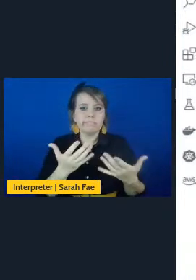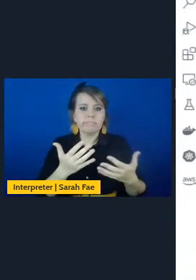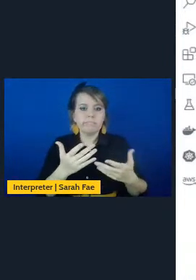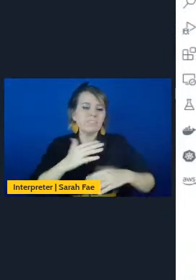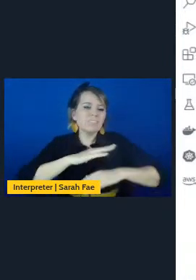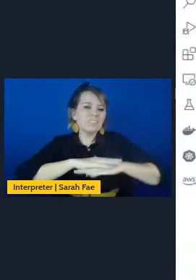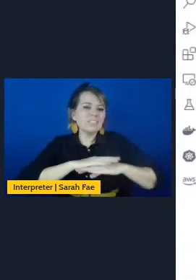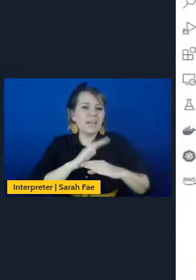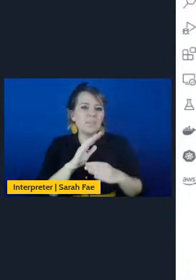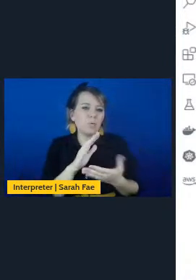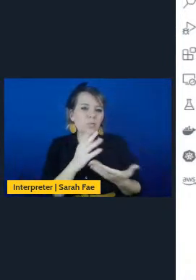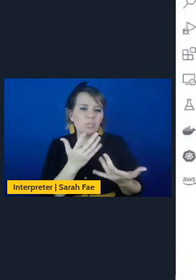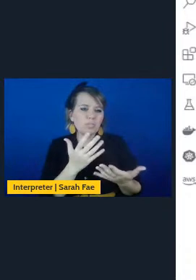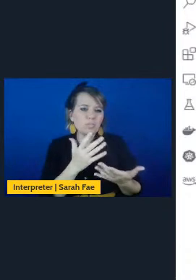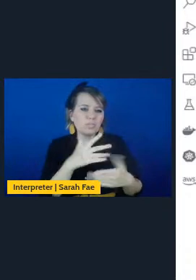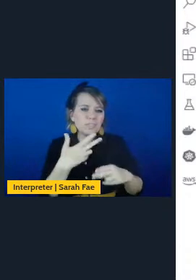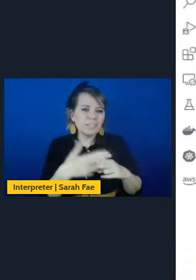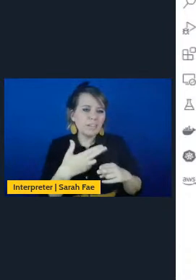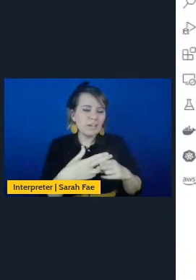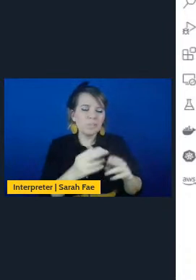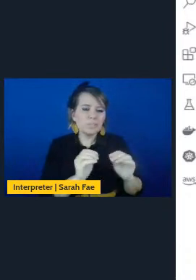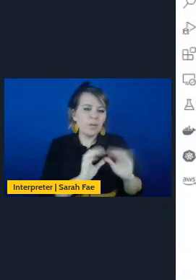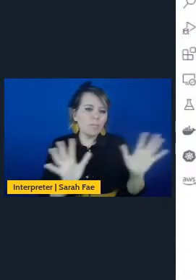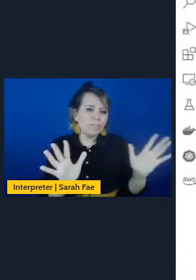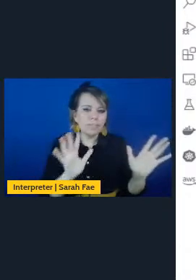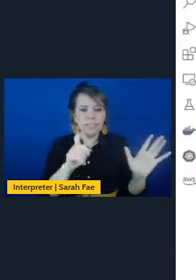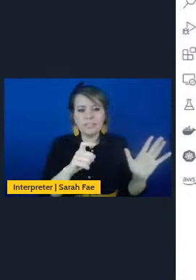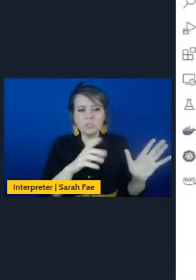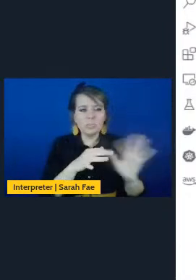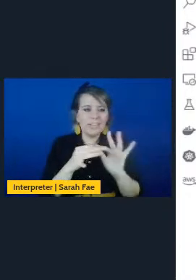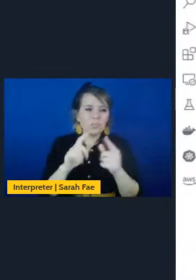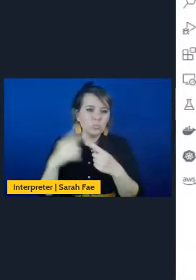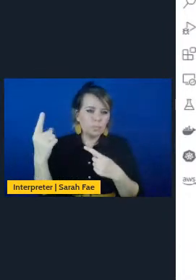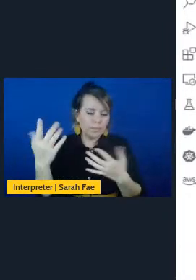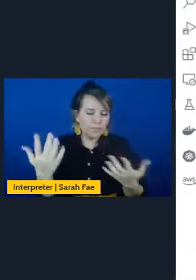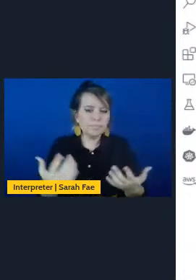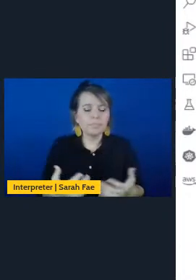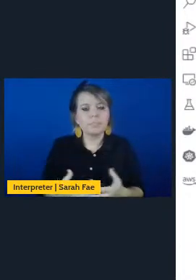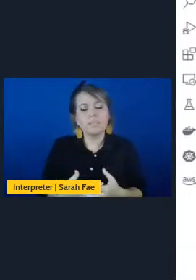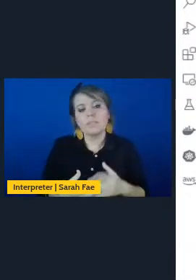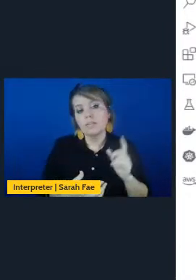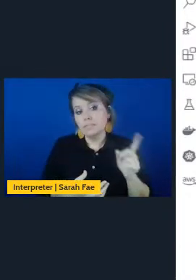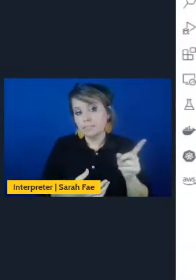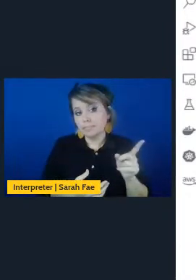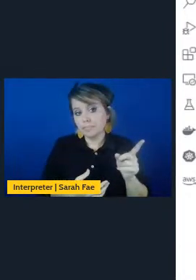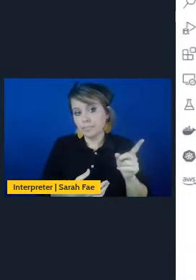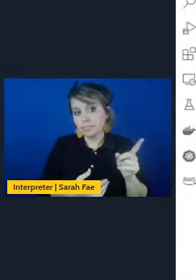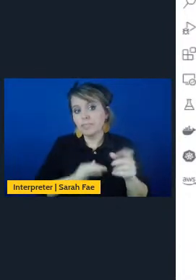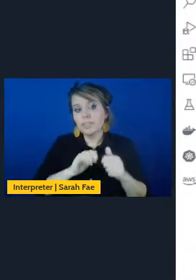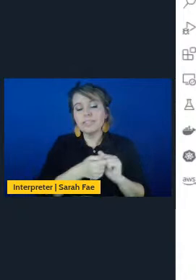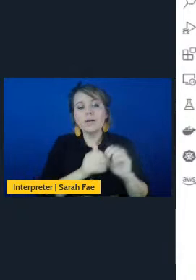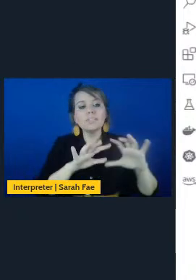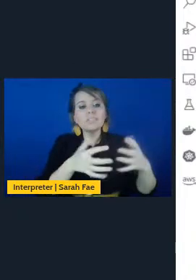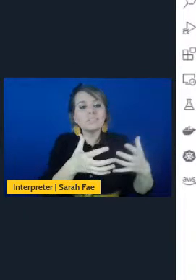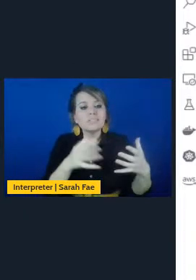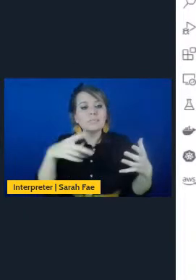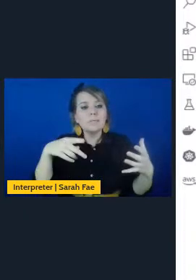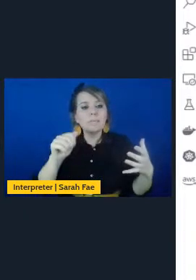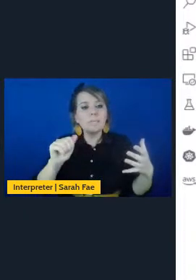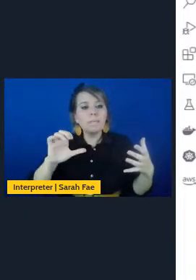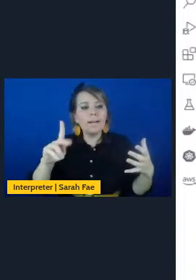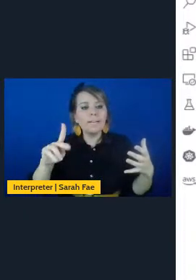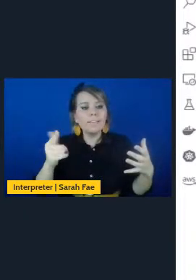name, obviously, the key schema, and so on and so forth. So this is how these packages which